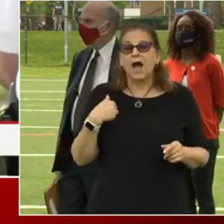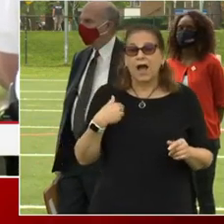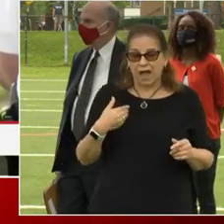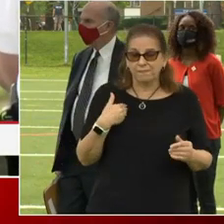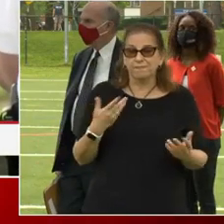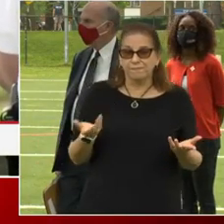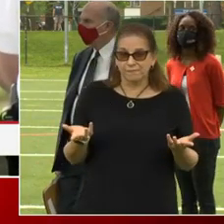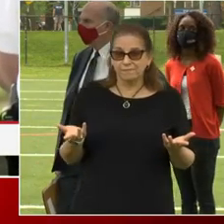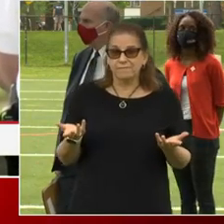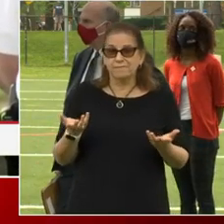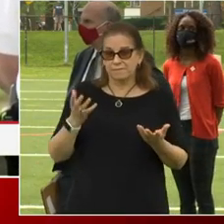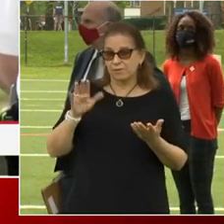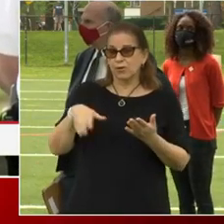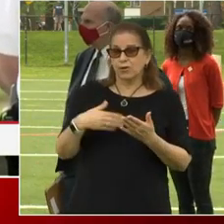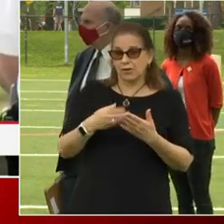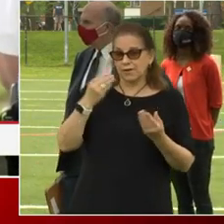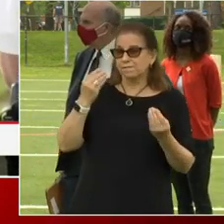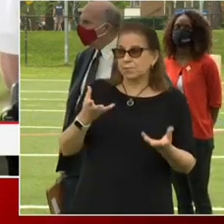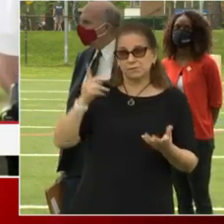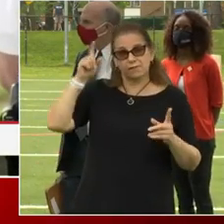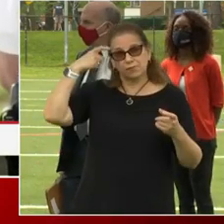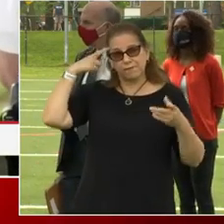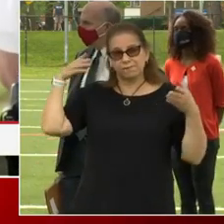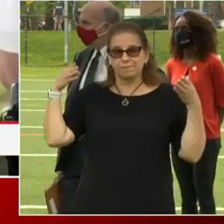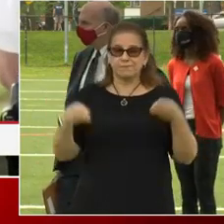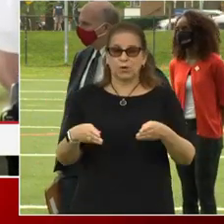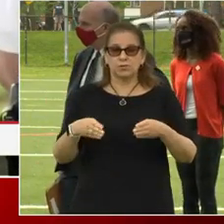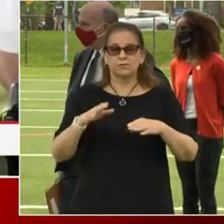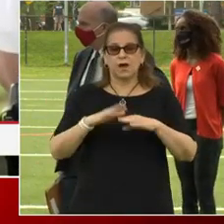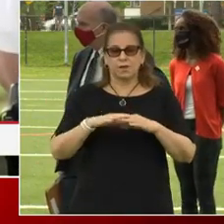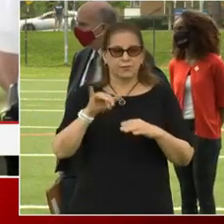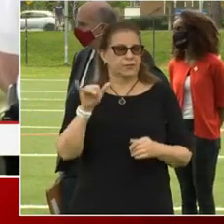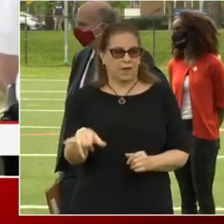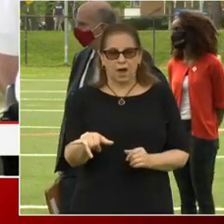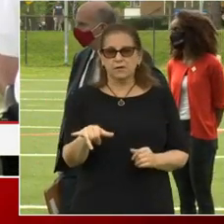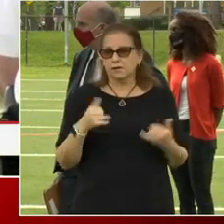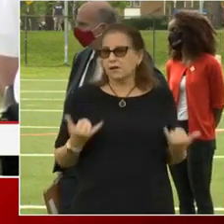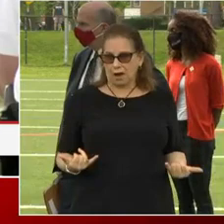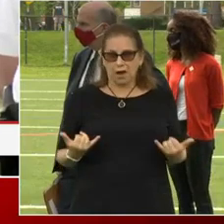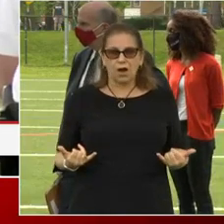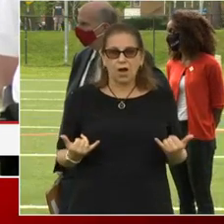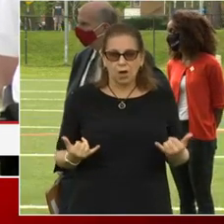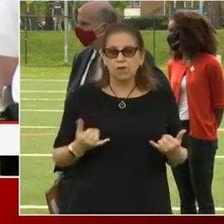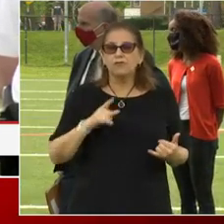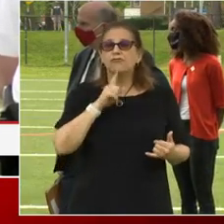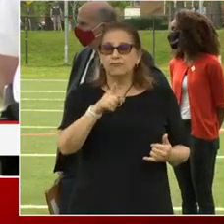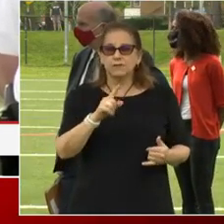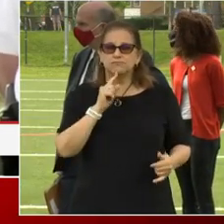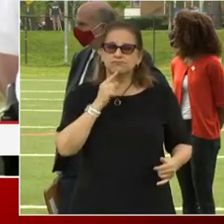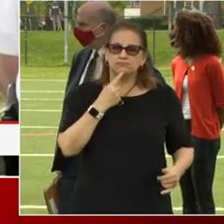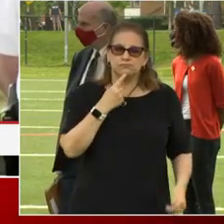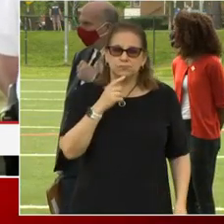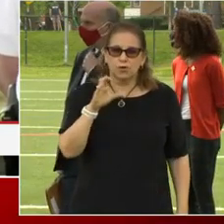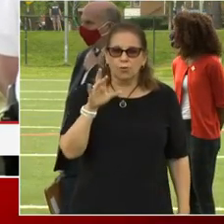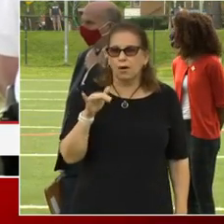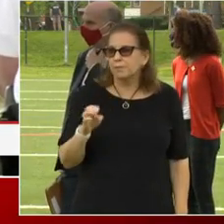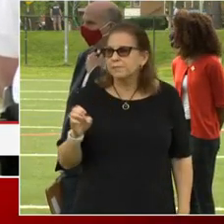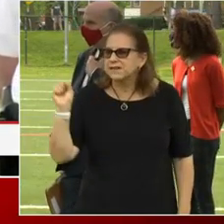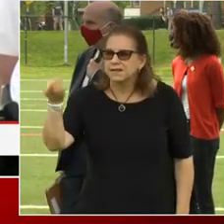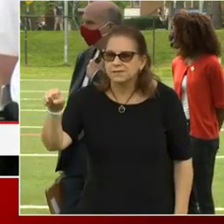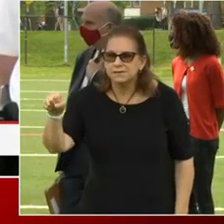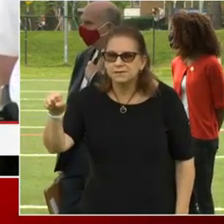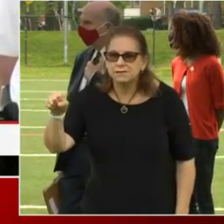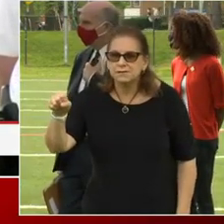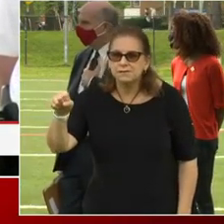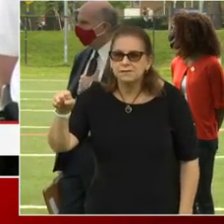of government focusing on the people we know who are committing these crimes in the